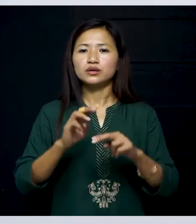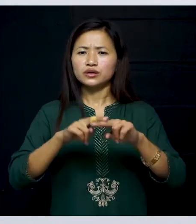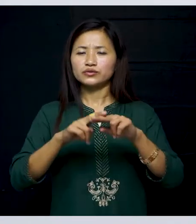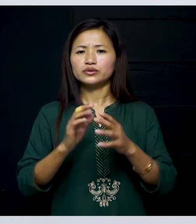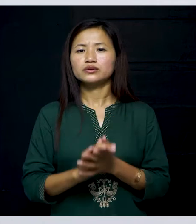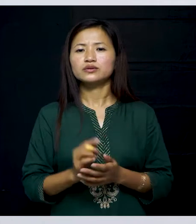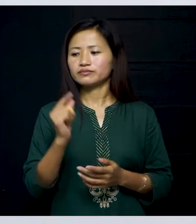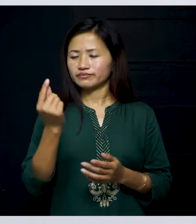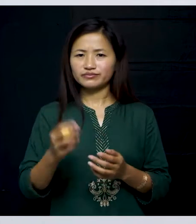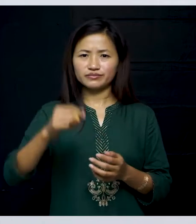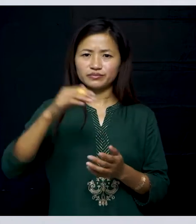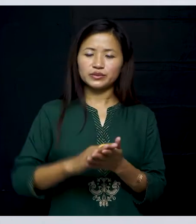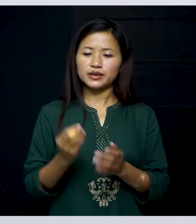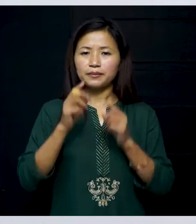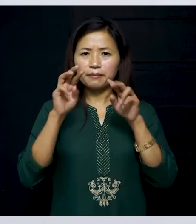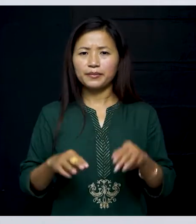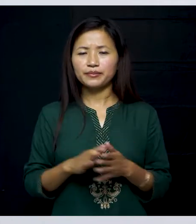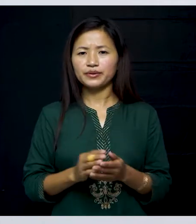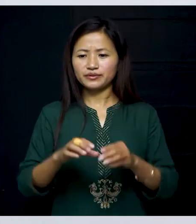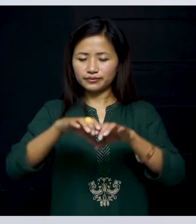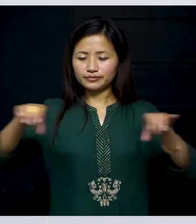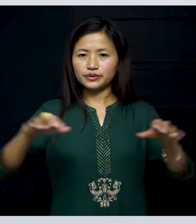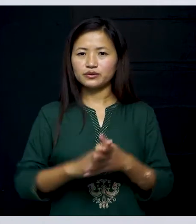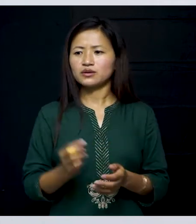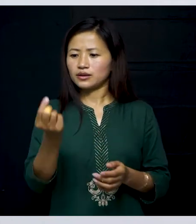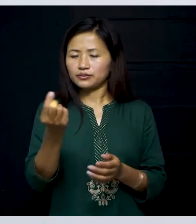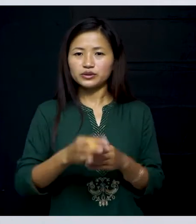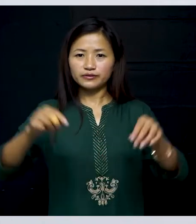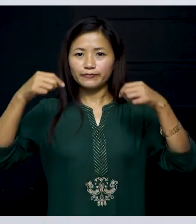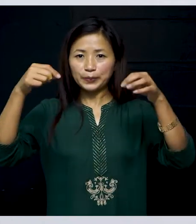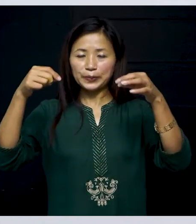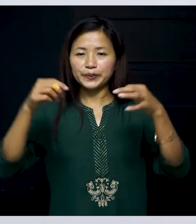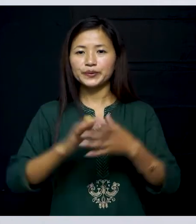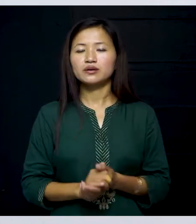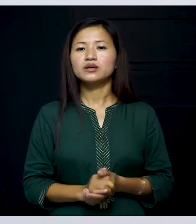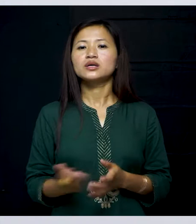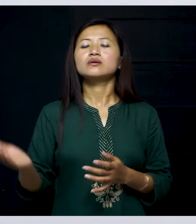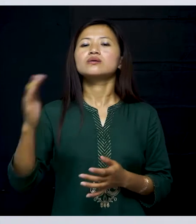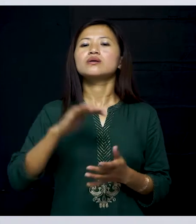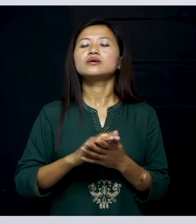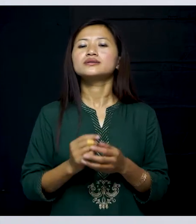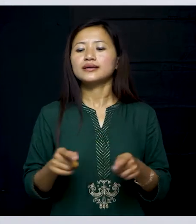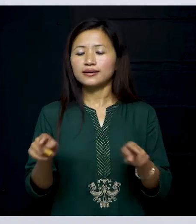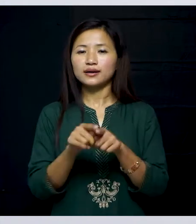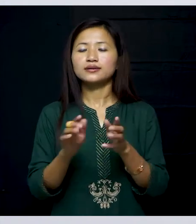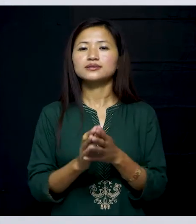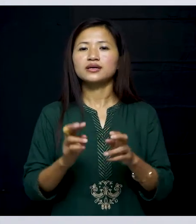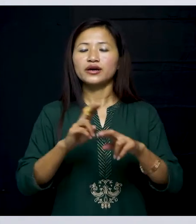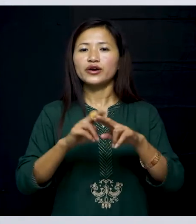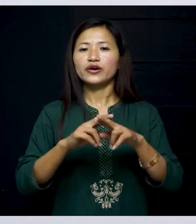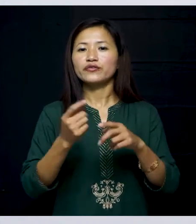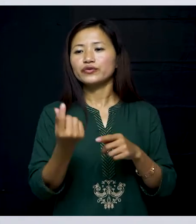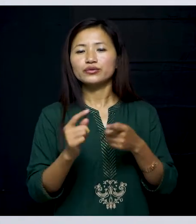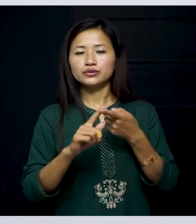you. It may be firewood, it may be a piece of paper. A piece of paper can also be called as a fuel because you